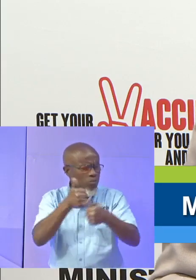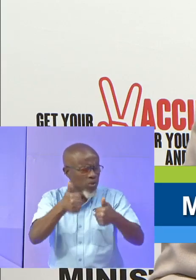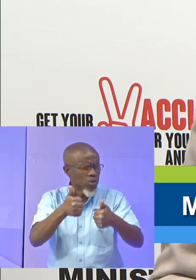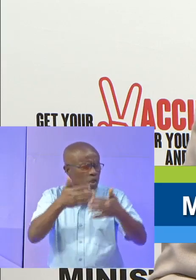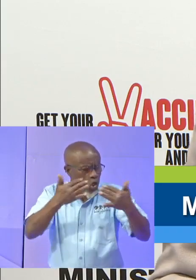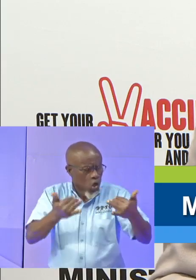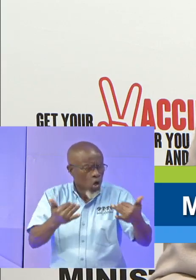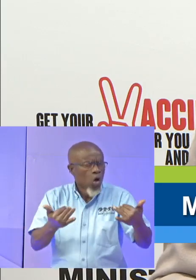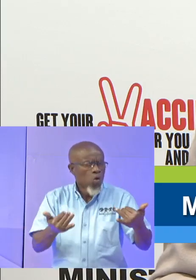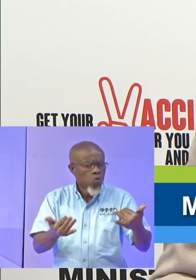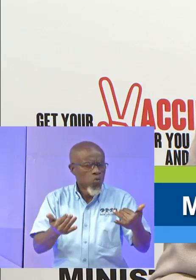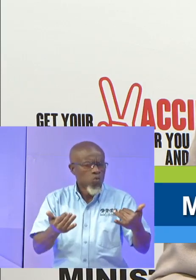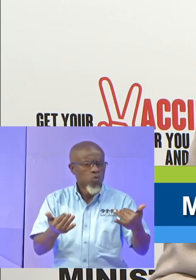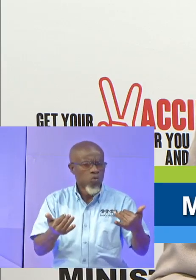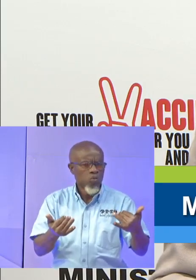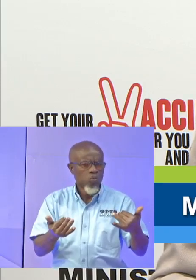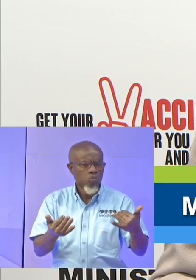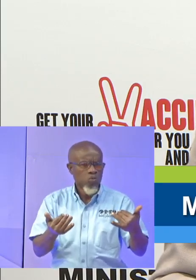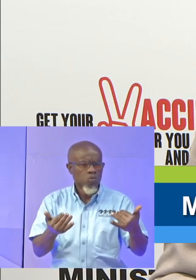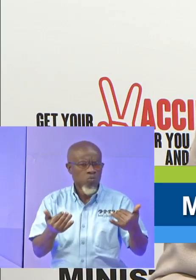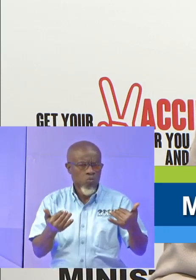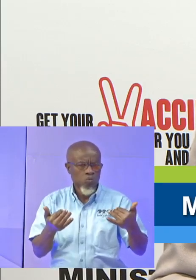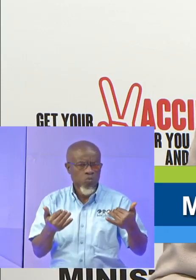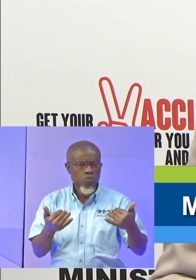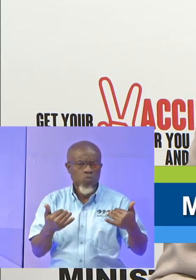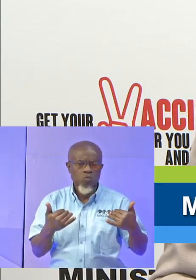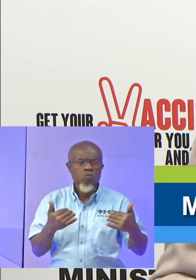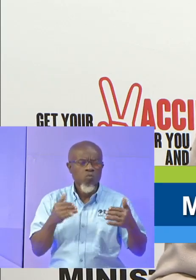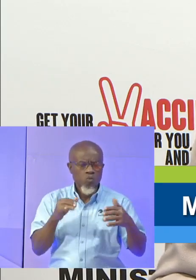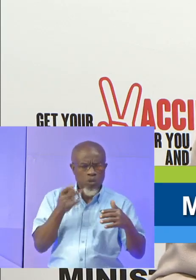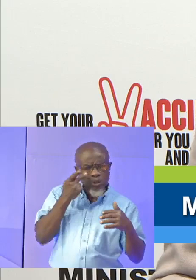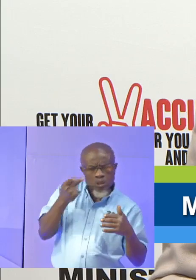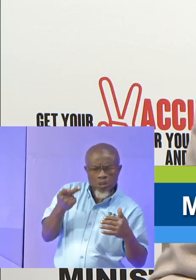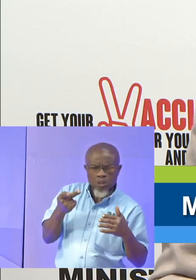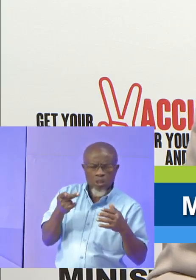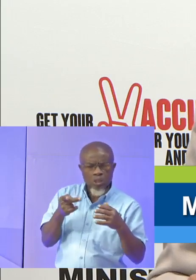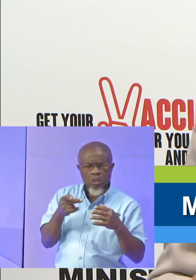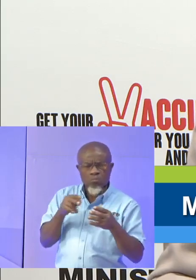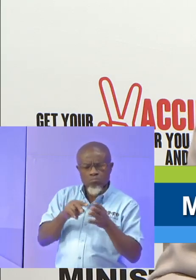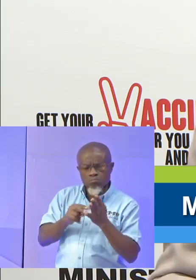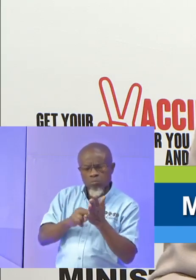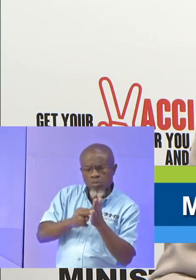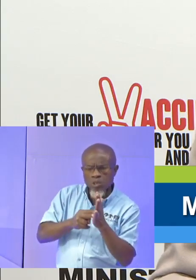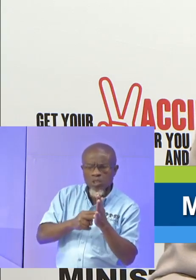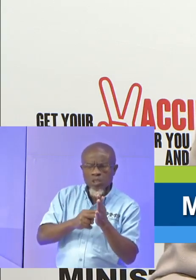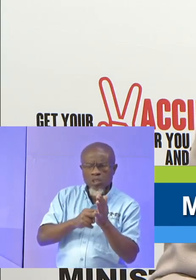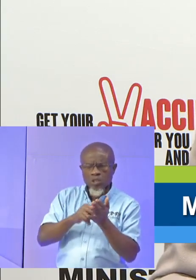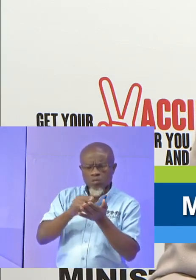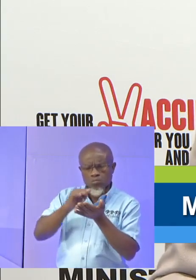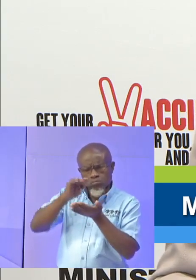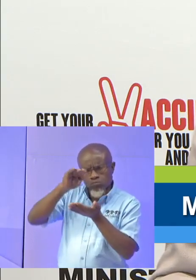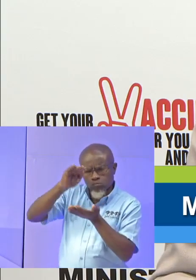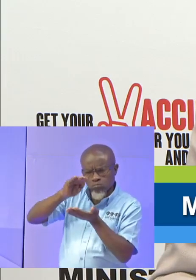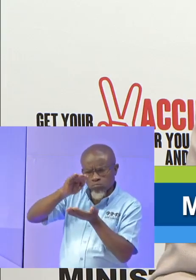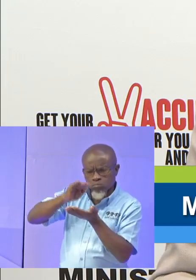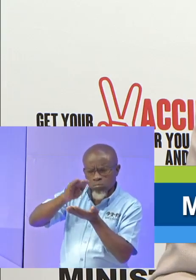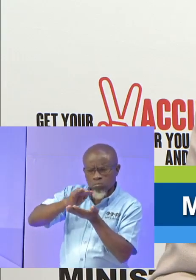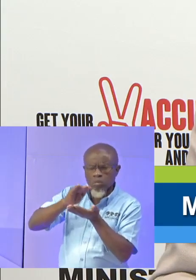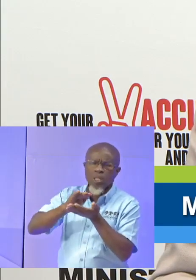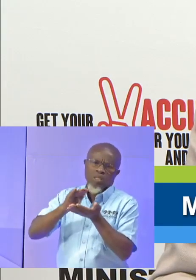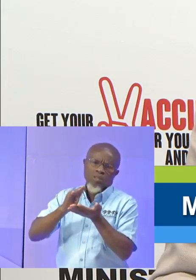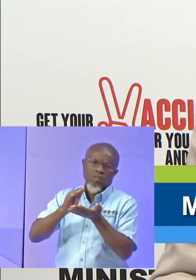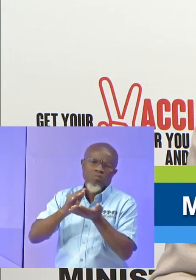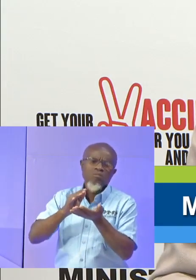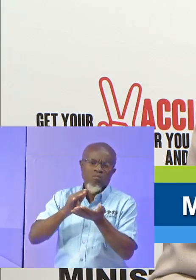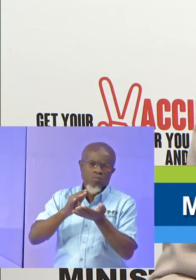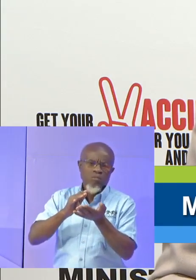some evidence that it is leading to less hospitalizations. 50%, roughly 50% are vaccinated. And if we